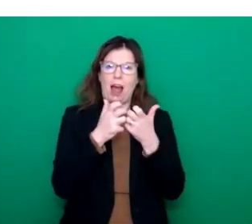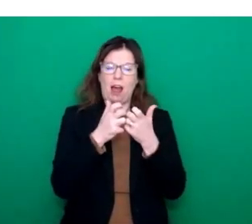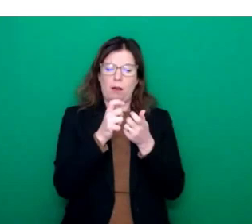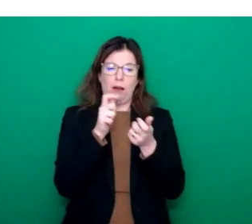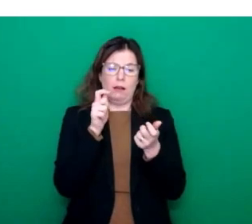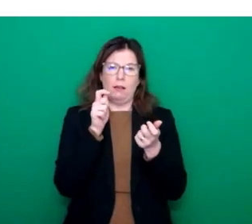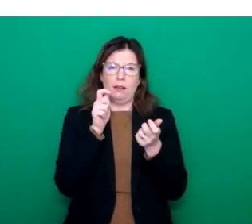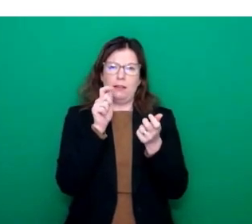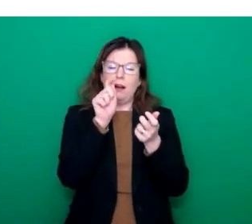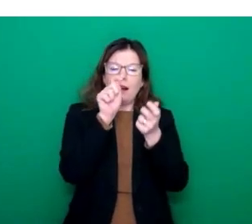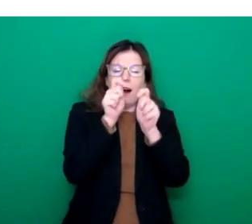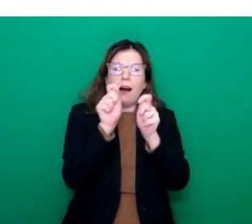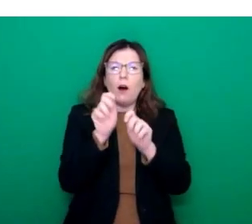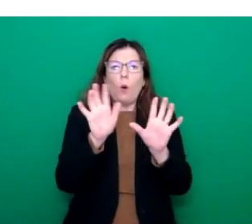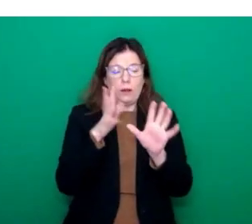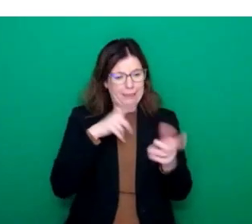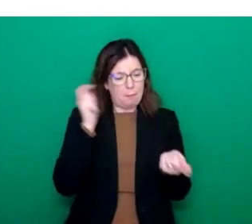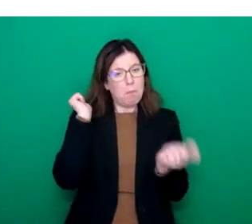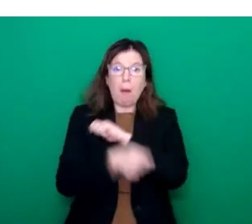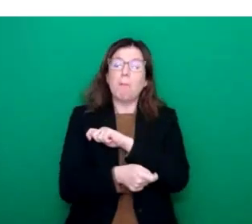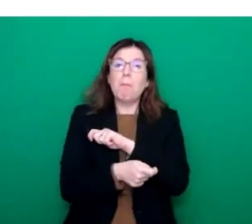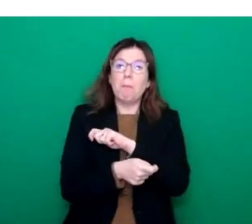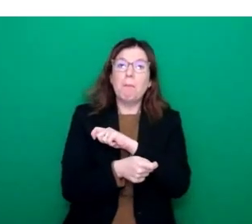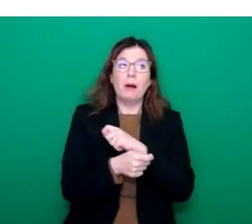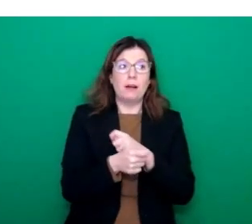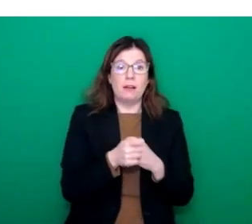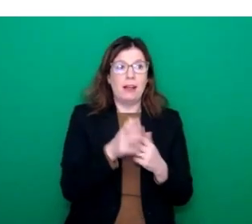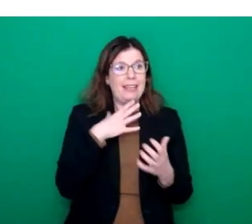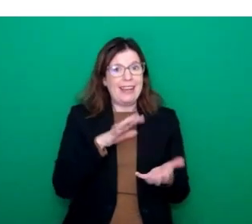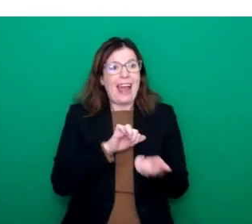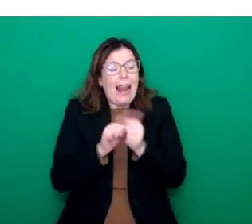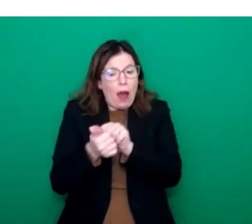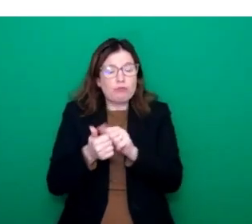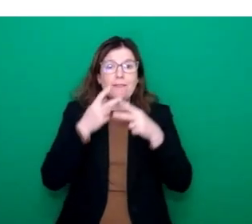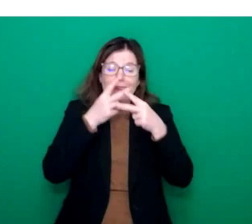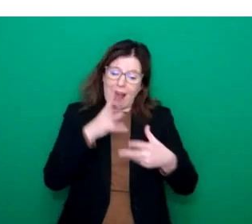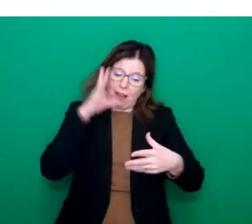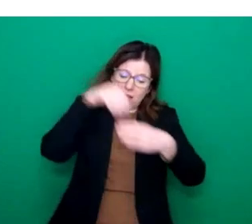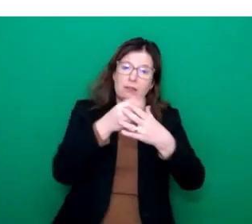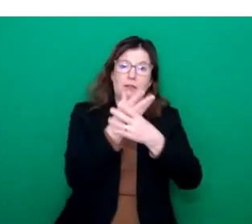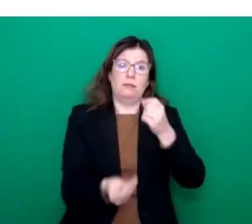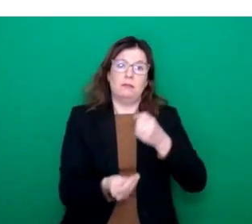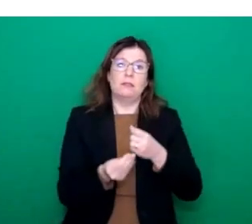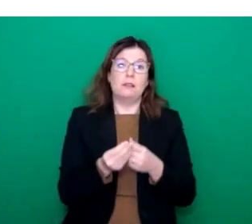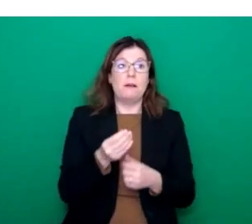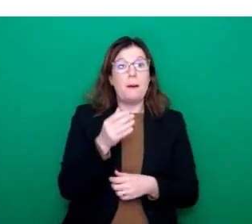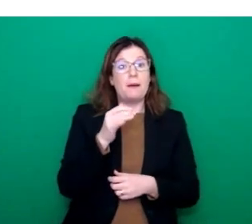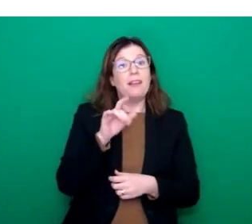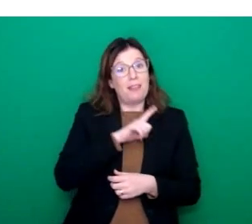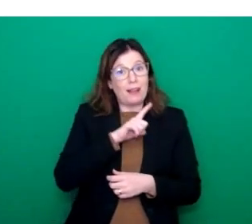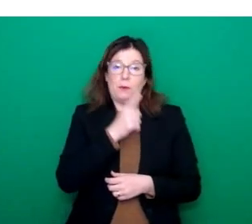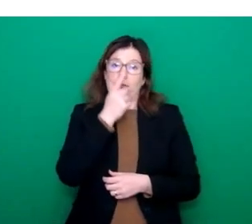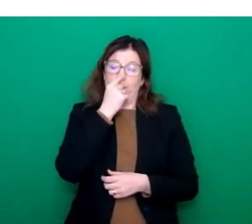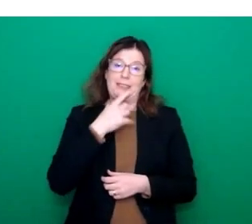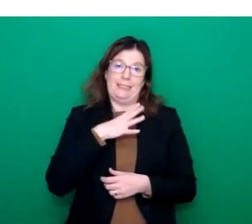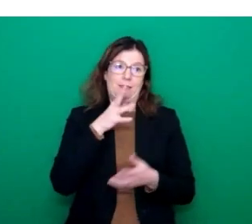and think about how to fully integrate collaborative care. And that may require a reorganisation.